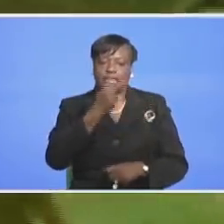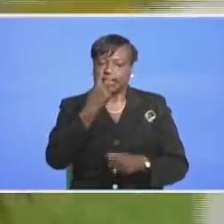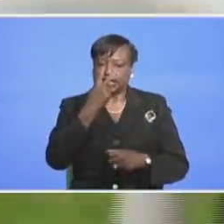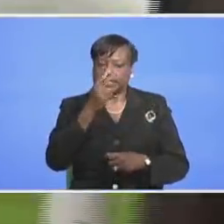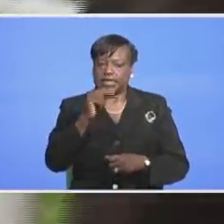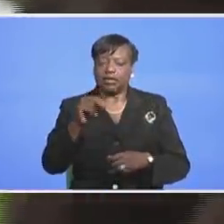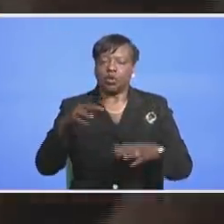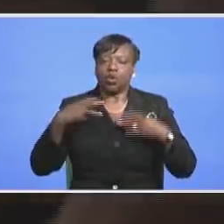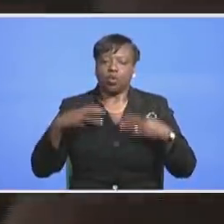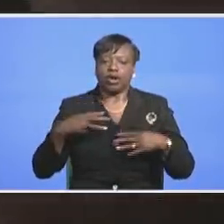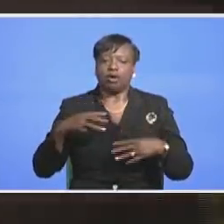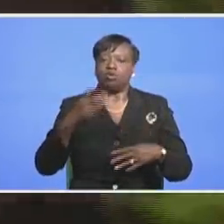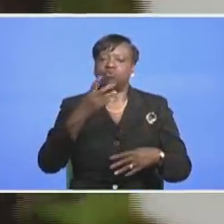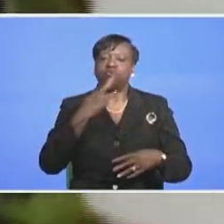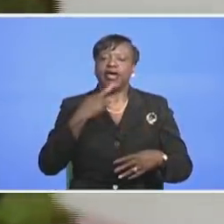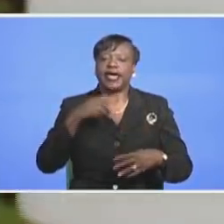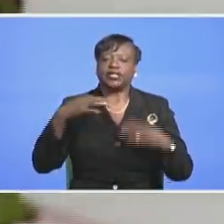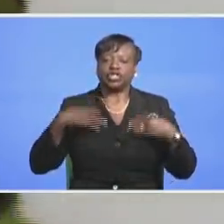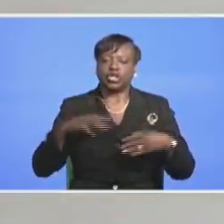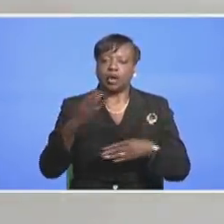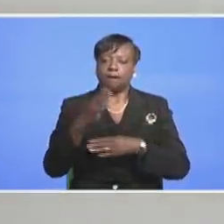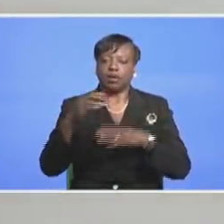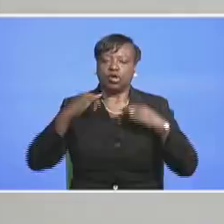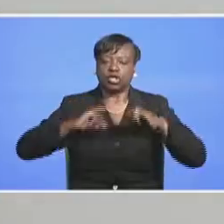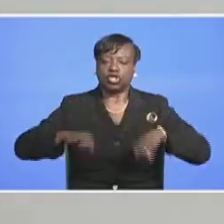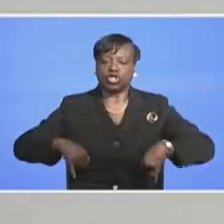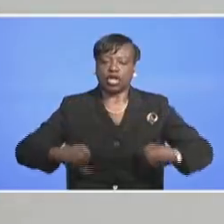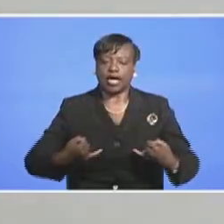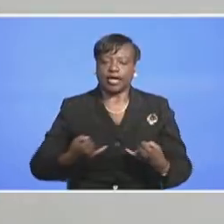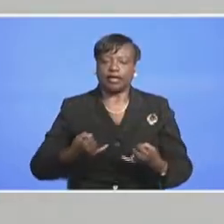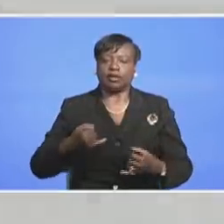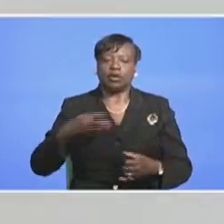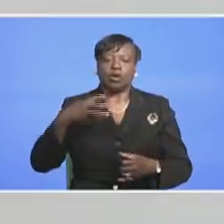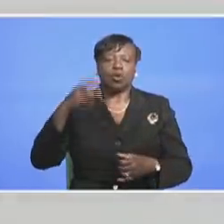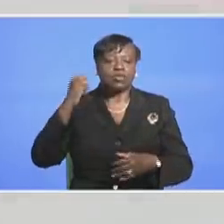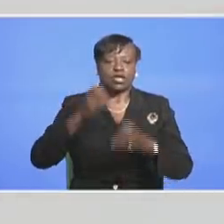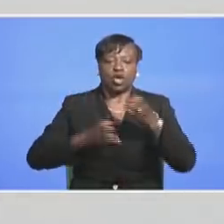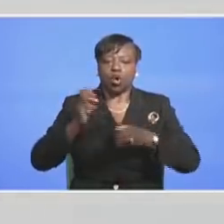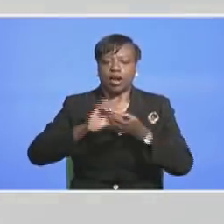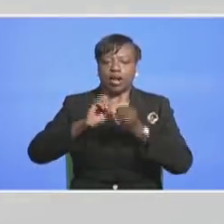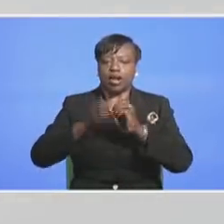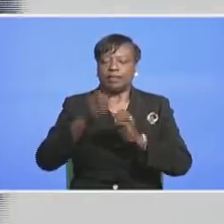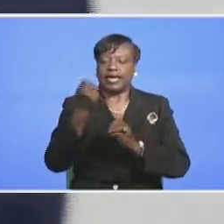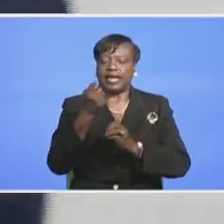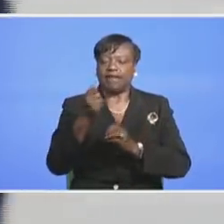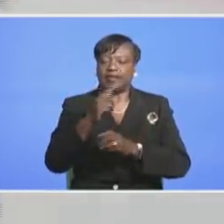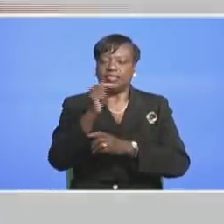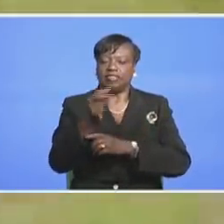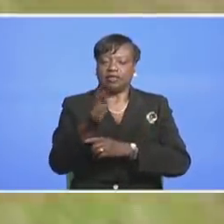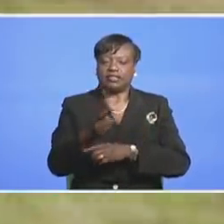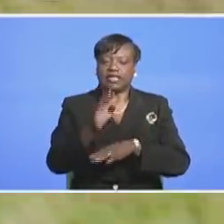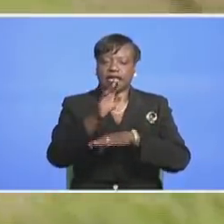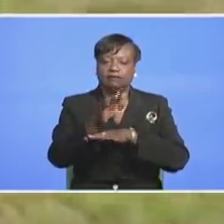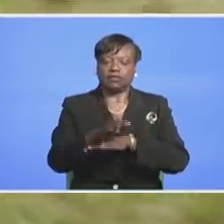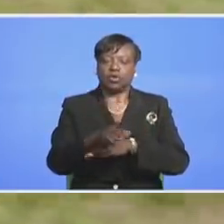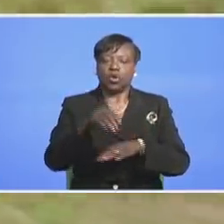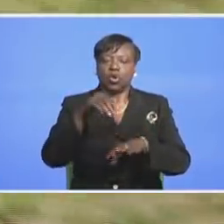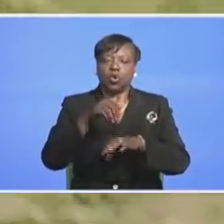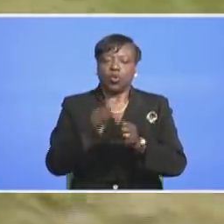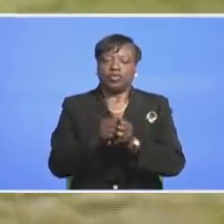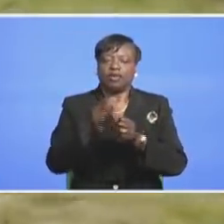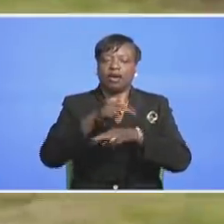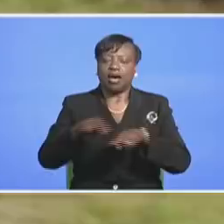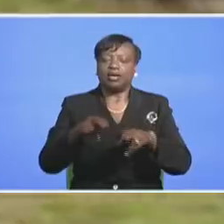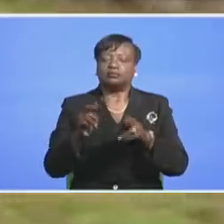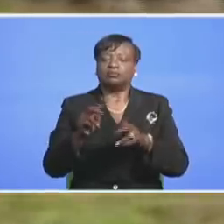a blue jacket and a red shirt, was arraigned before Magistrate Swain in court number 11 on Tuesday afternoon with unlawful sexual intercourse with a